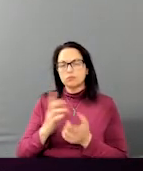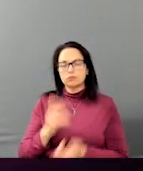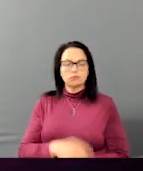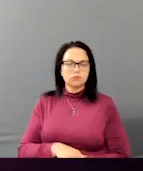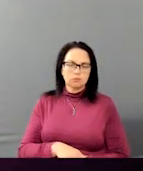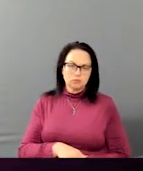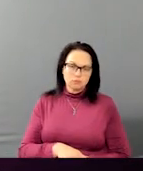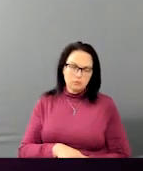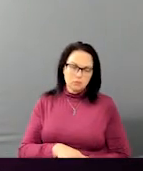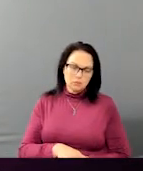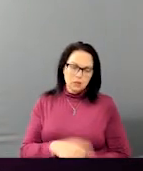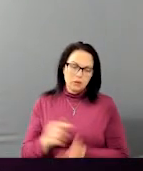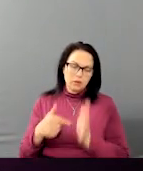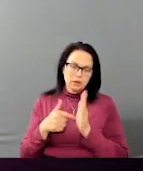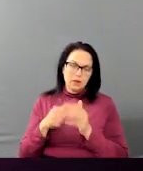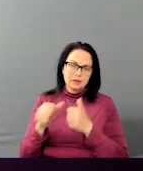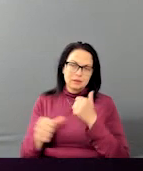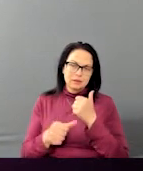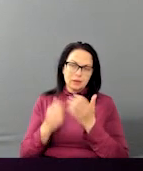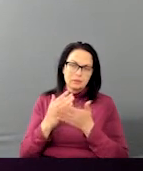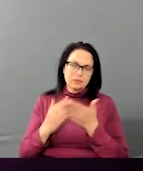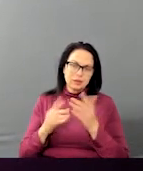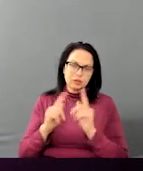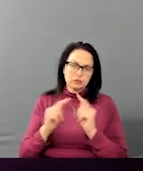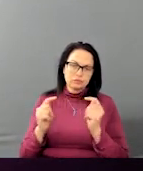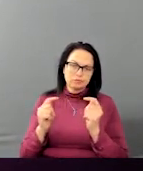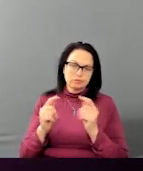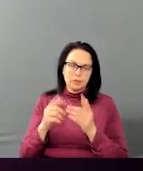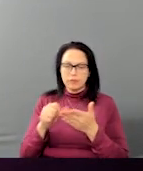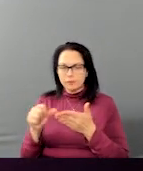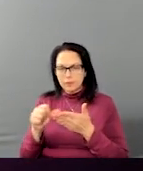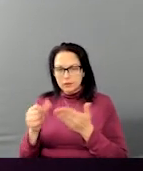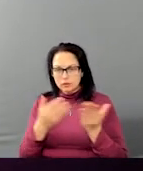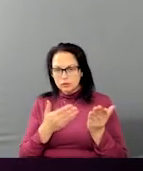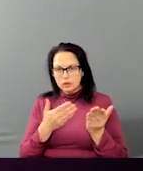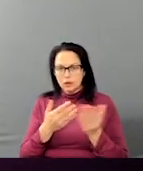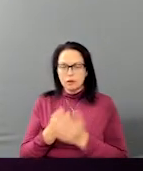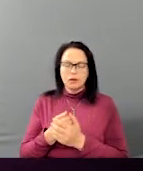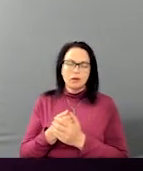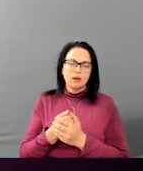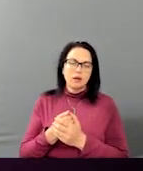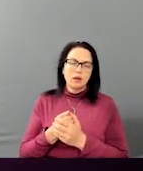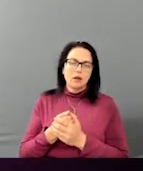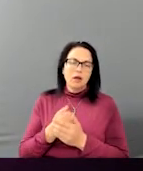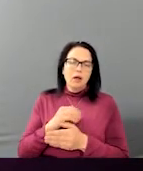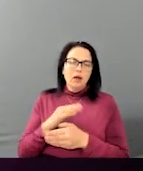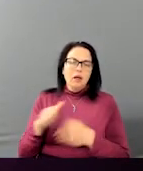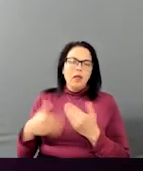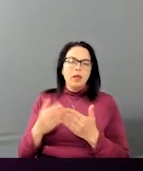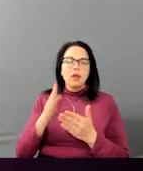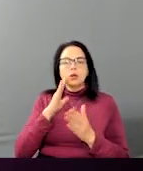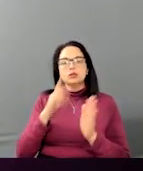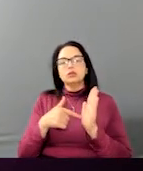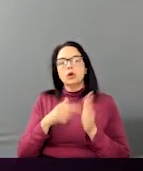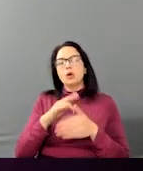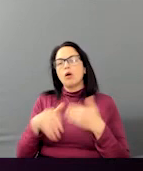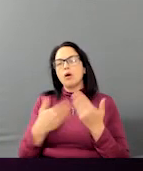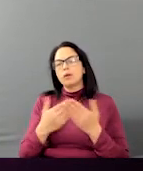say it's a subsection of that team page. It could be written there, and it'll list out all of the championships that a team has